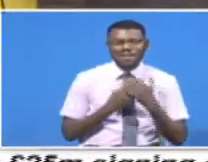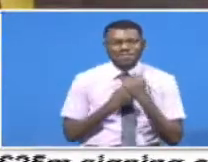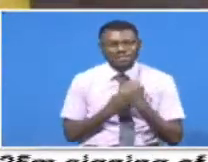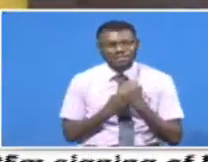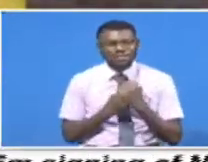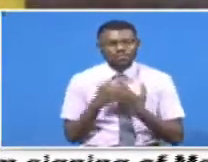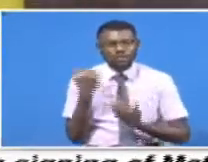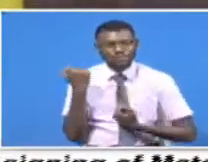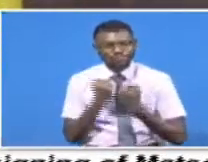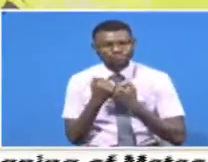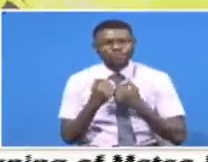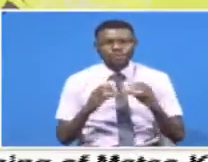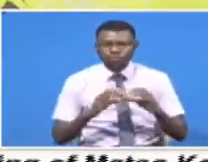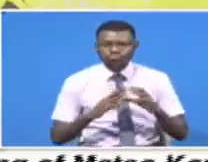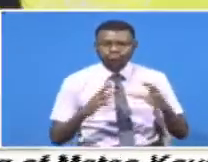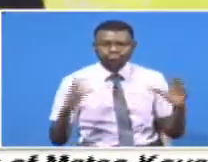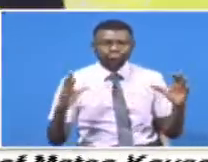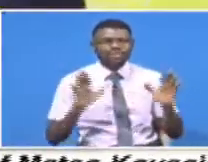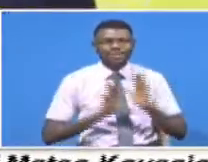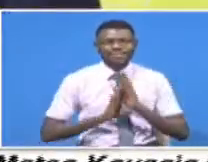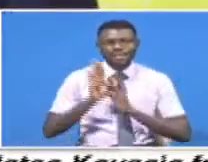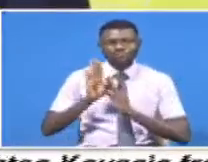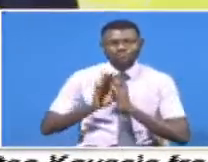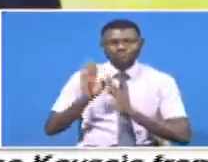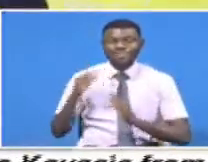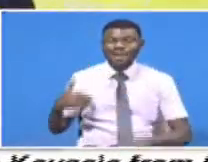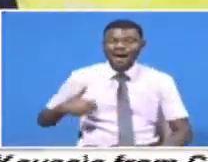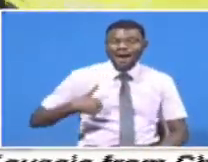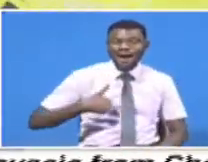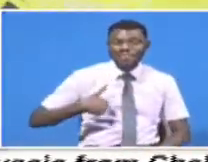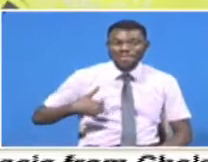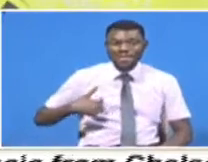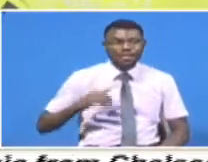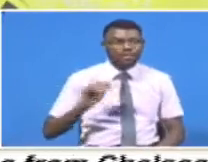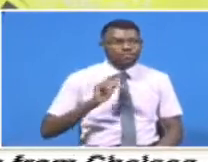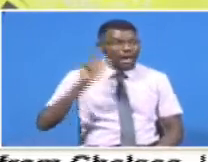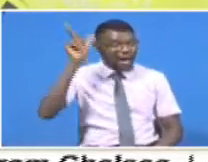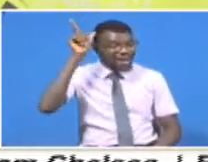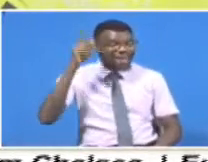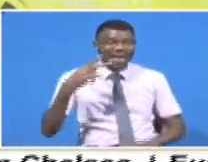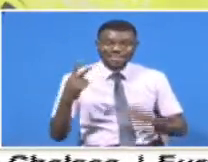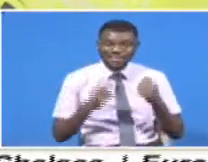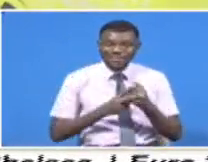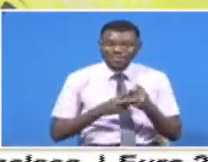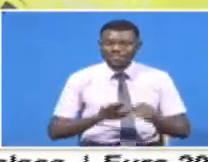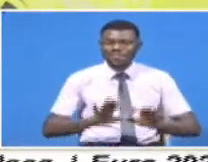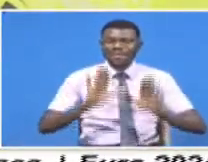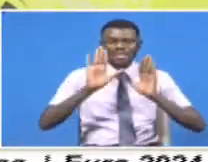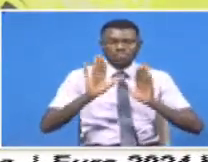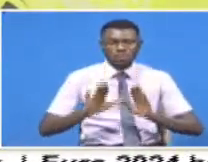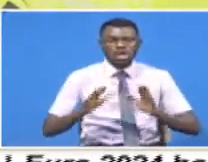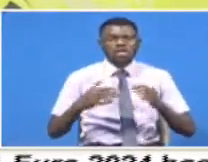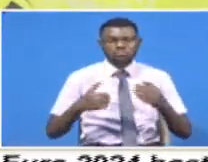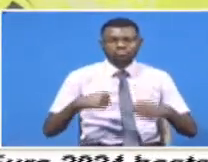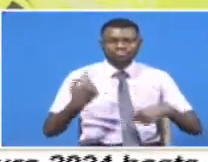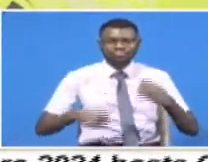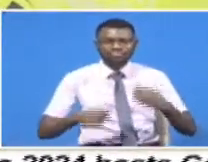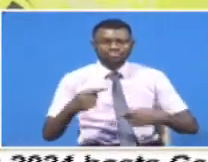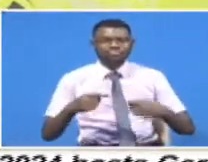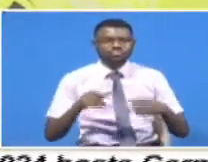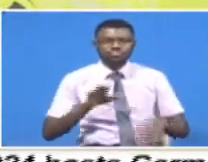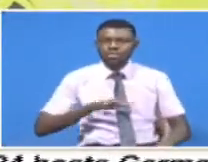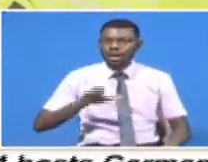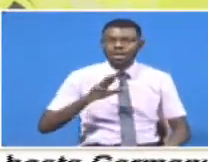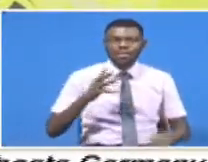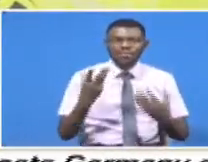and development of rugby in Kenya. Dala Sevens specifically is an important tournament for us. It is one of those places that you go